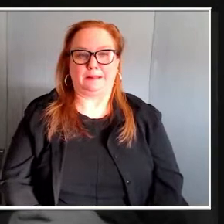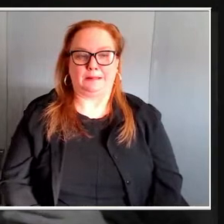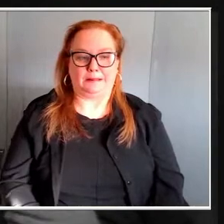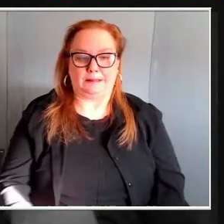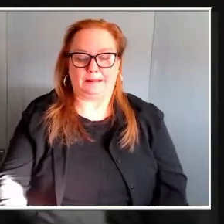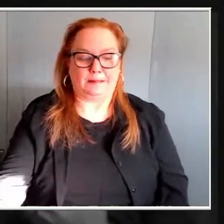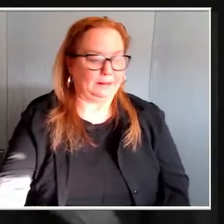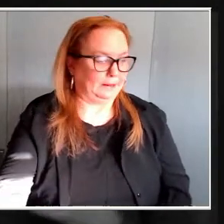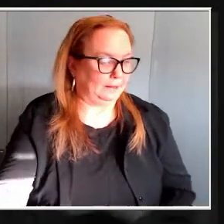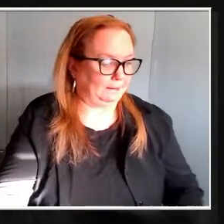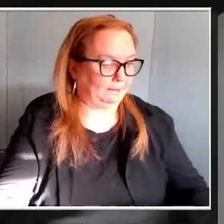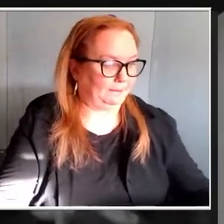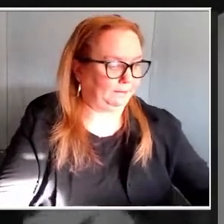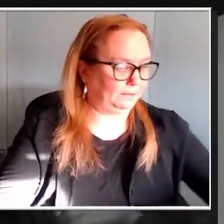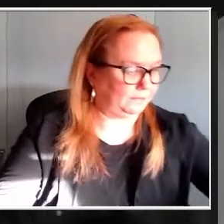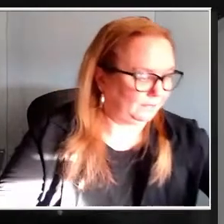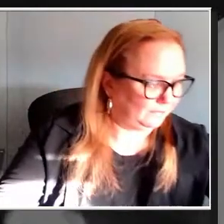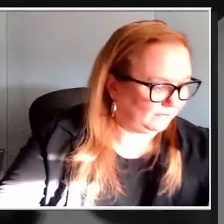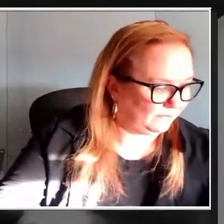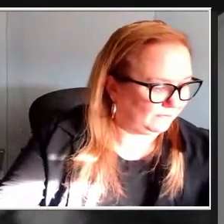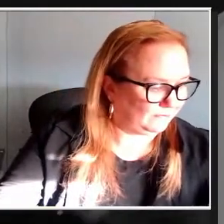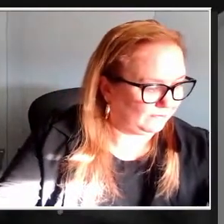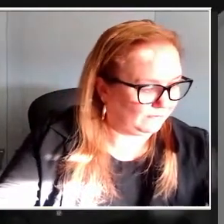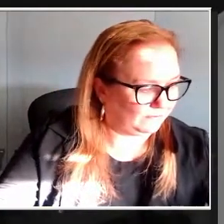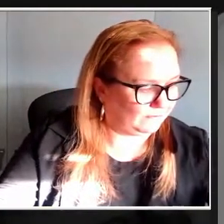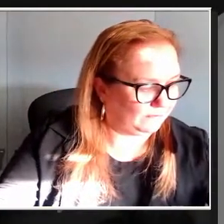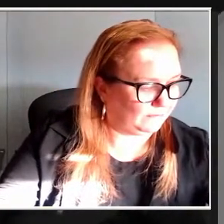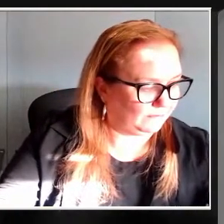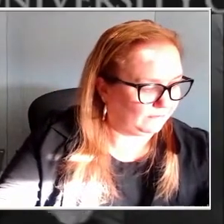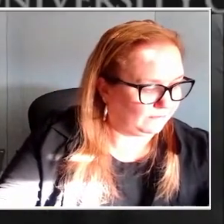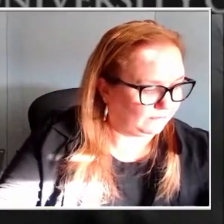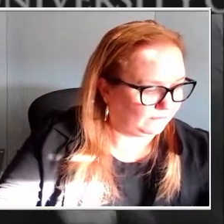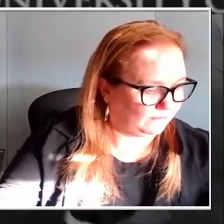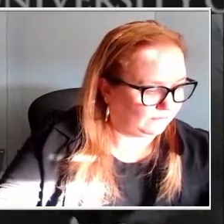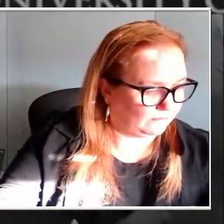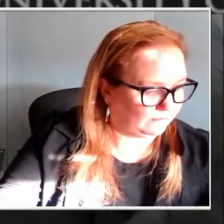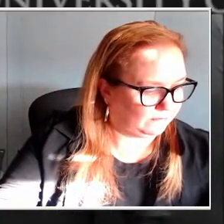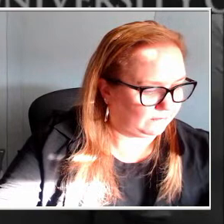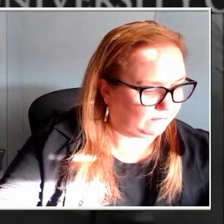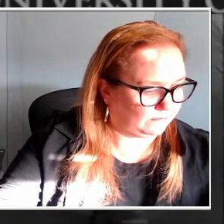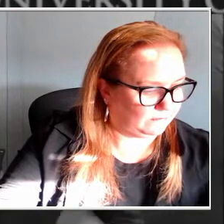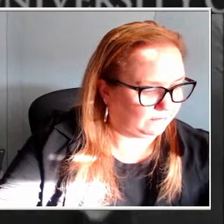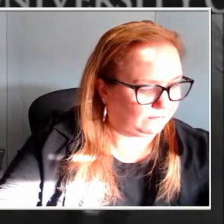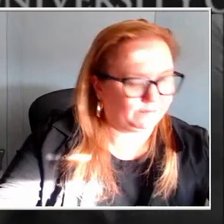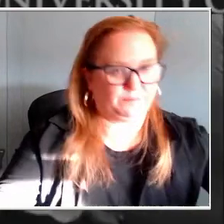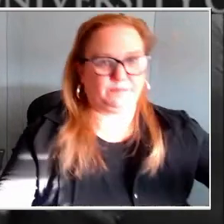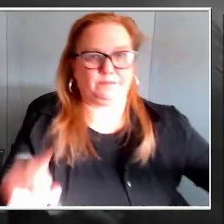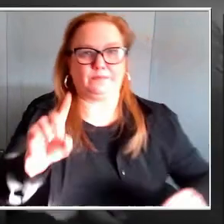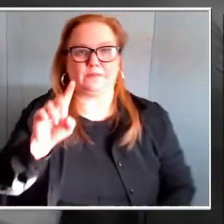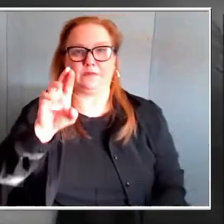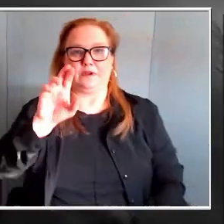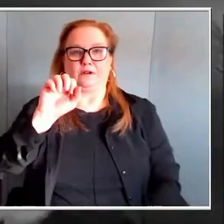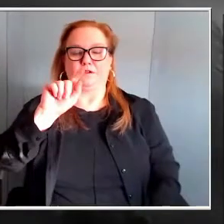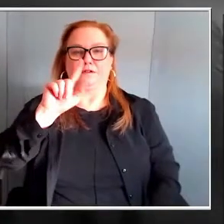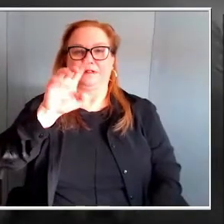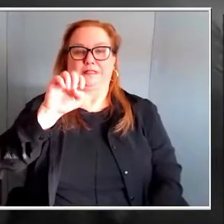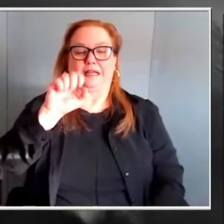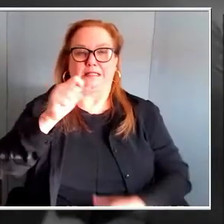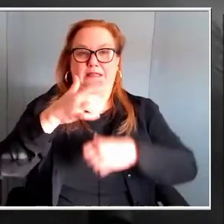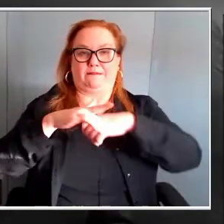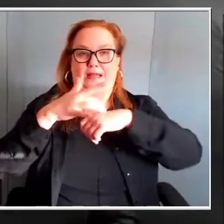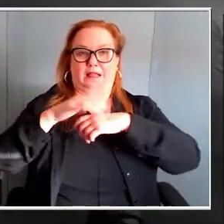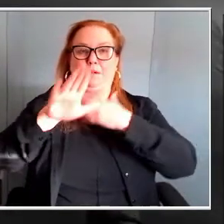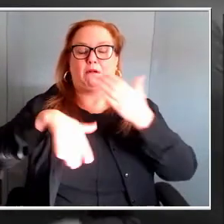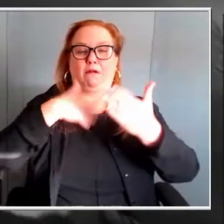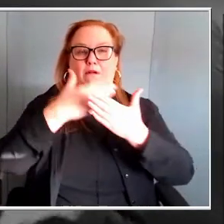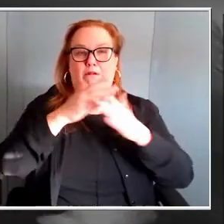Subscribe to our Morning Medical Update and Open Mics with Dr. Stites podcasts. Now, everywhere podcasts are available.